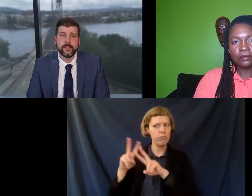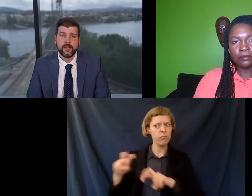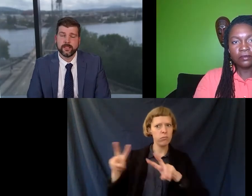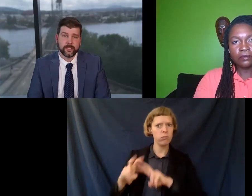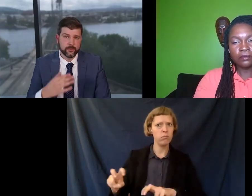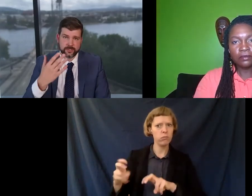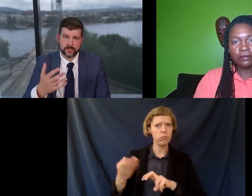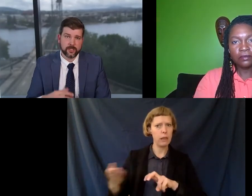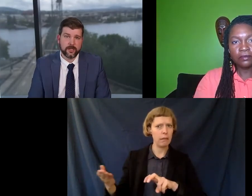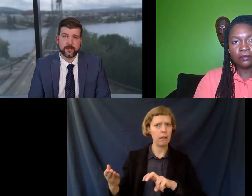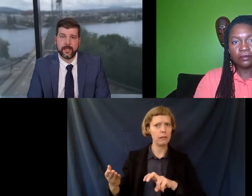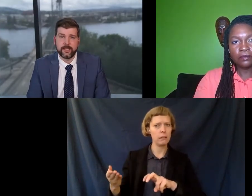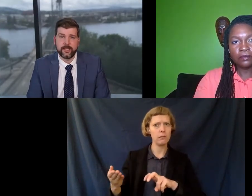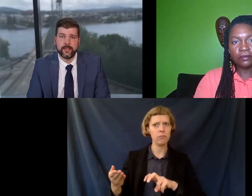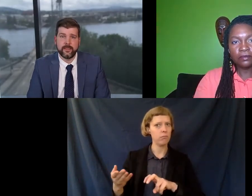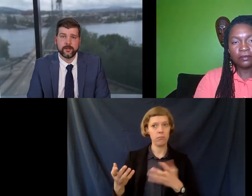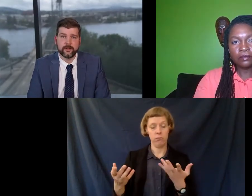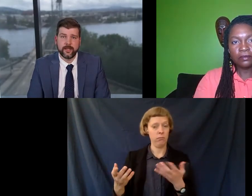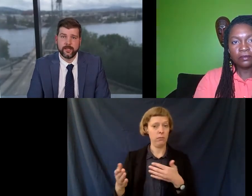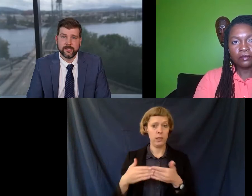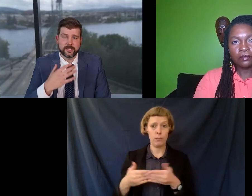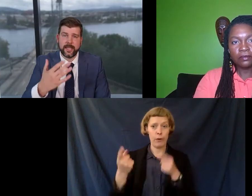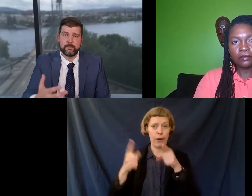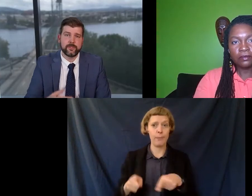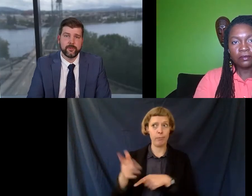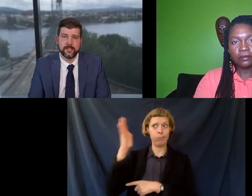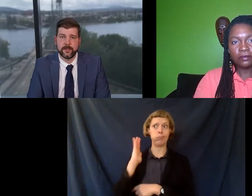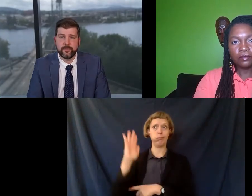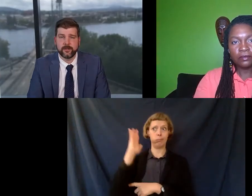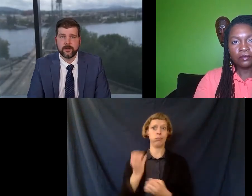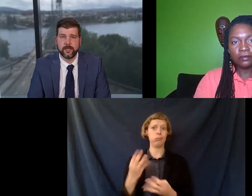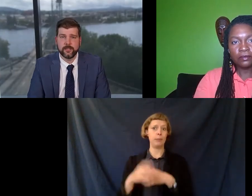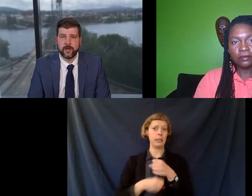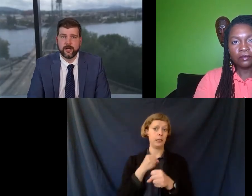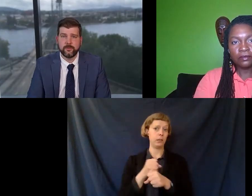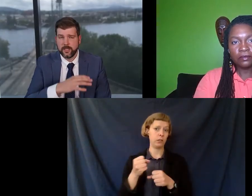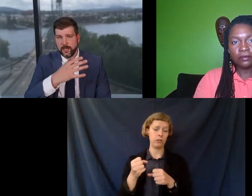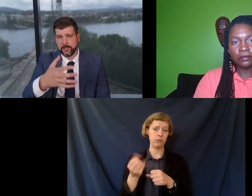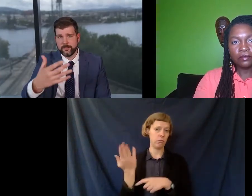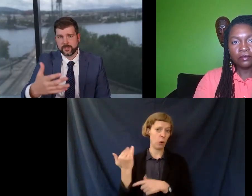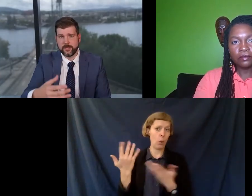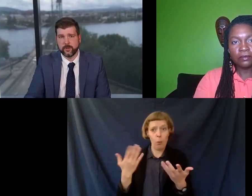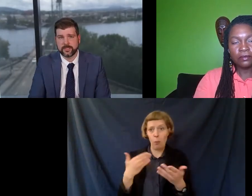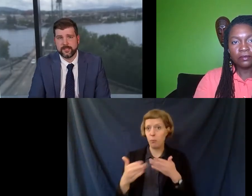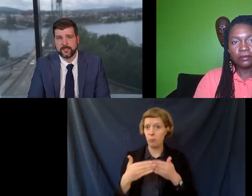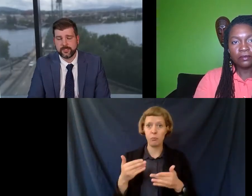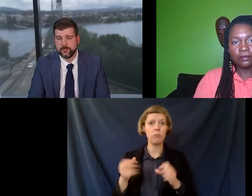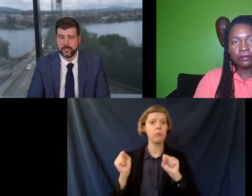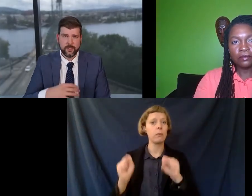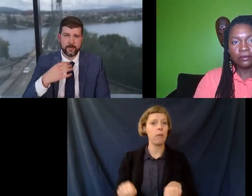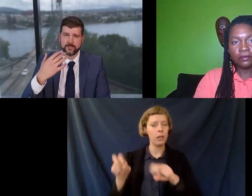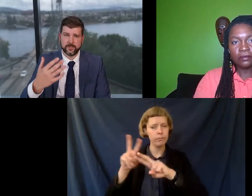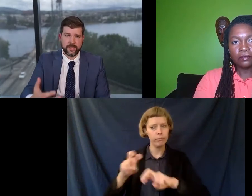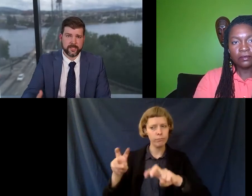community like Lewis and Clark and Elisa Kaplan, who heads up their law commission that works on these